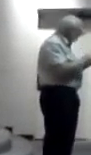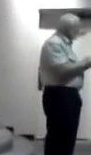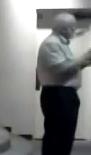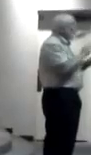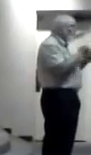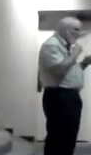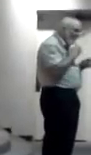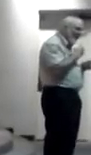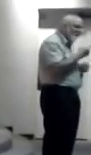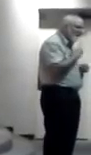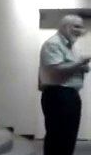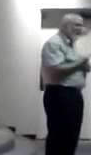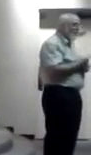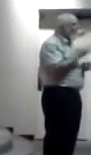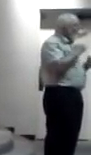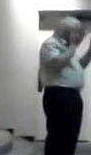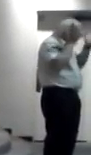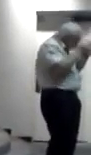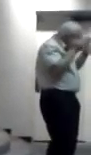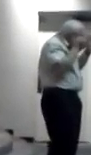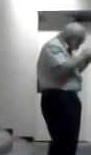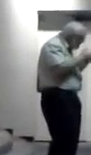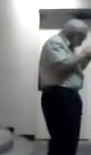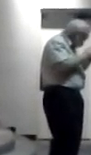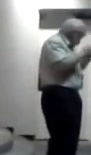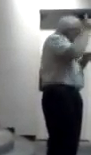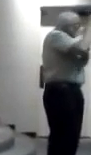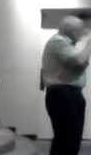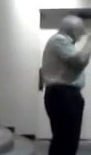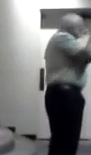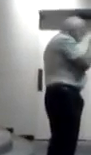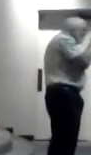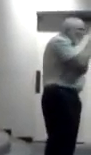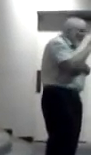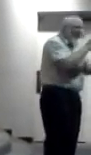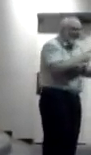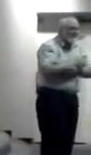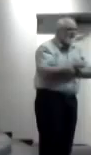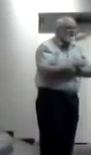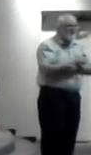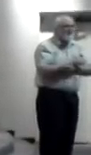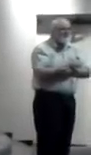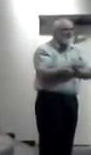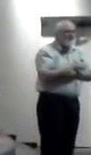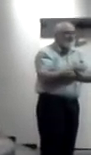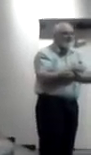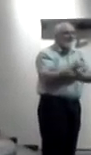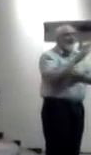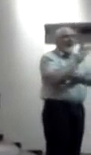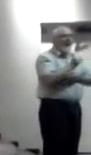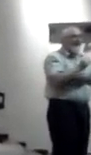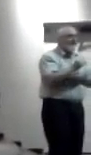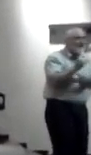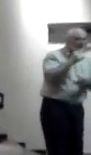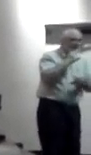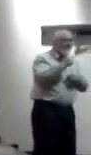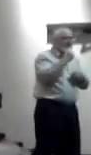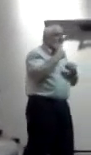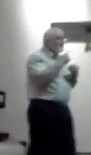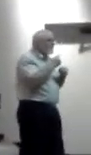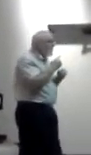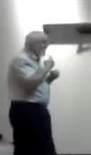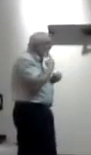are doing, and what your mouth is doing. I want you to conduct yourself wisely. And again, talking about